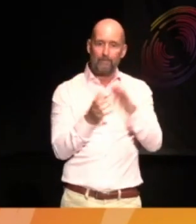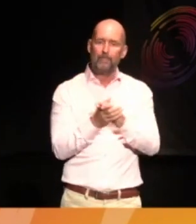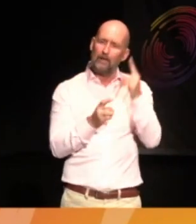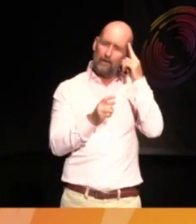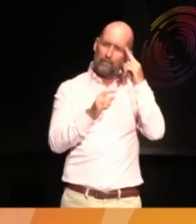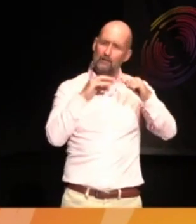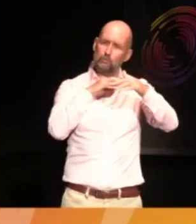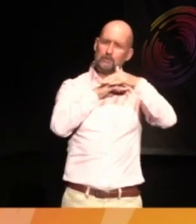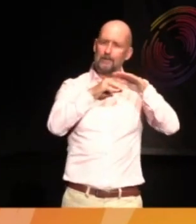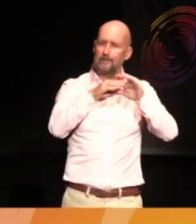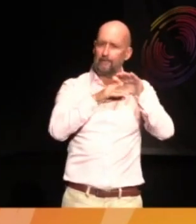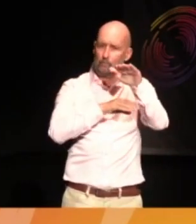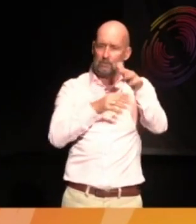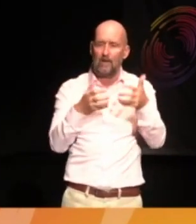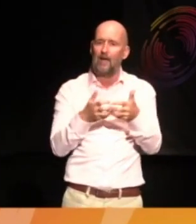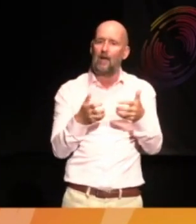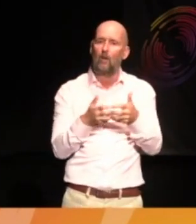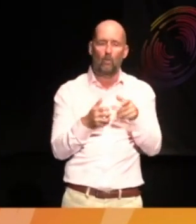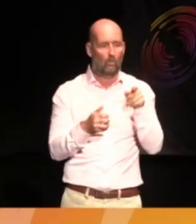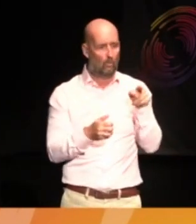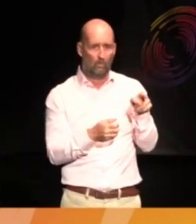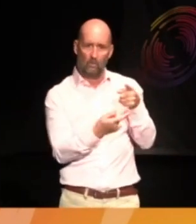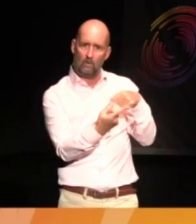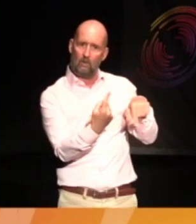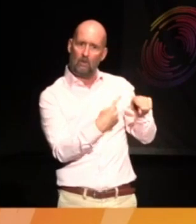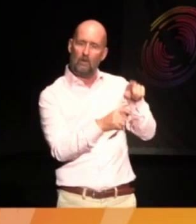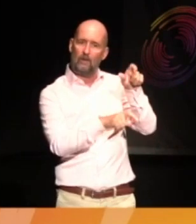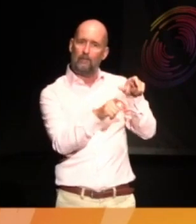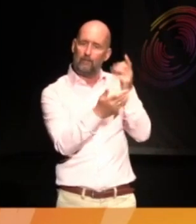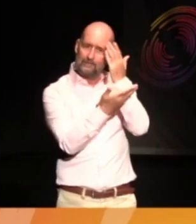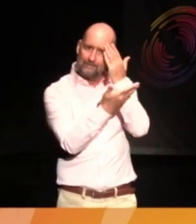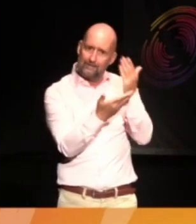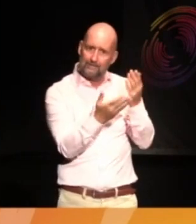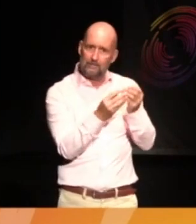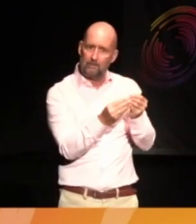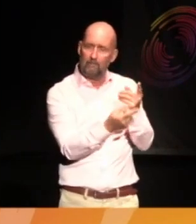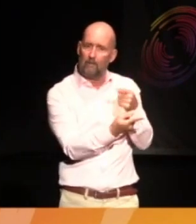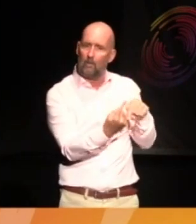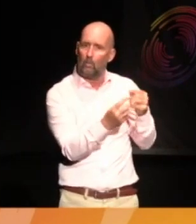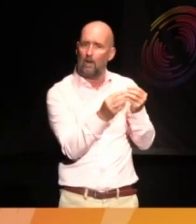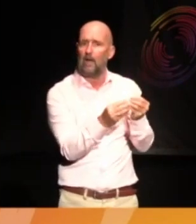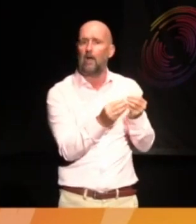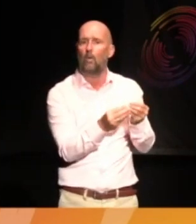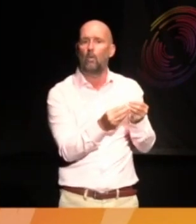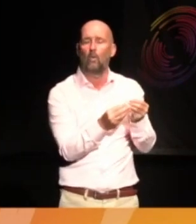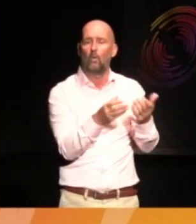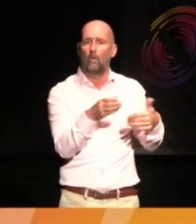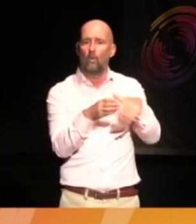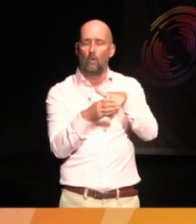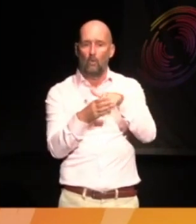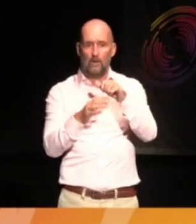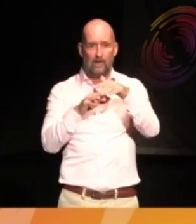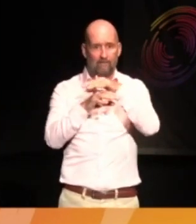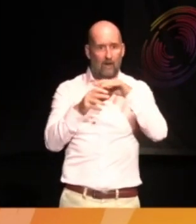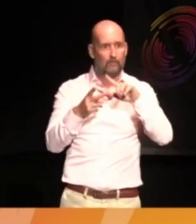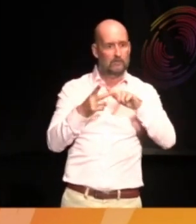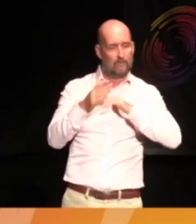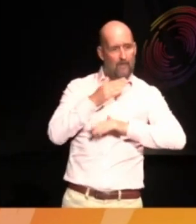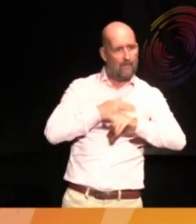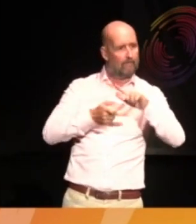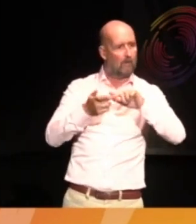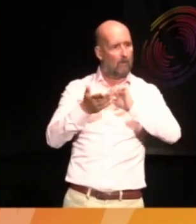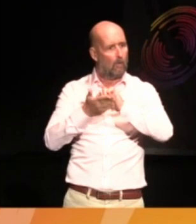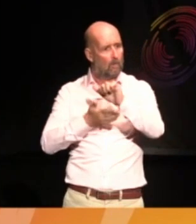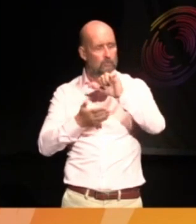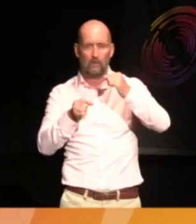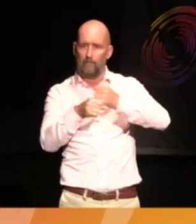future, how can we truly recognise the value of people's dignity to see them in our environments, culture, attitudes, behaviour and